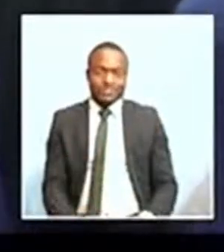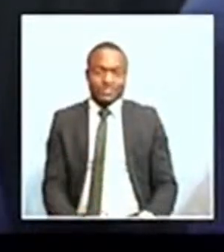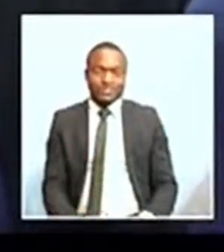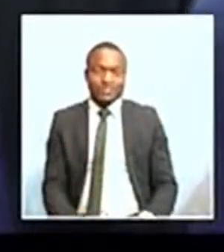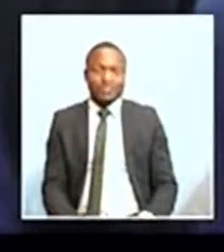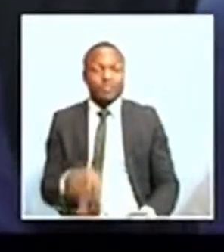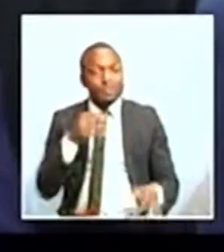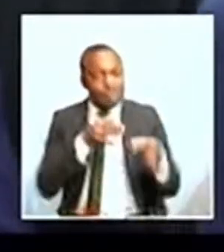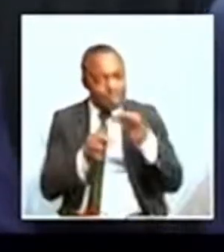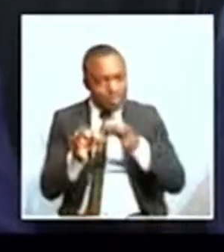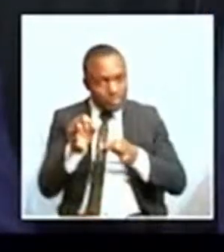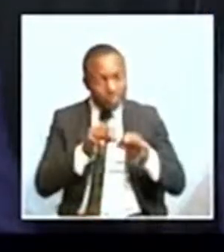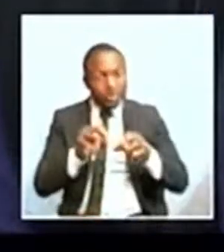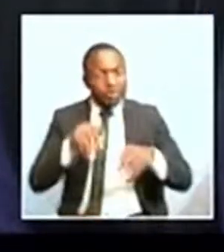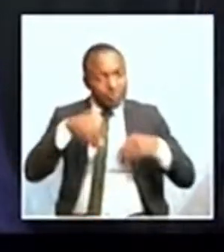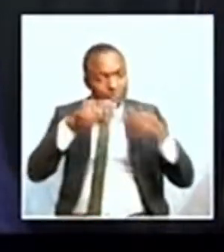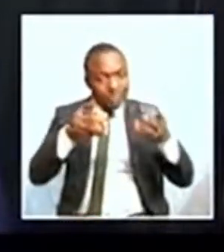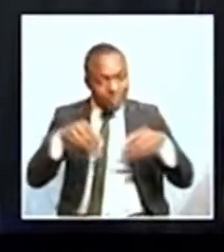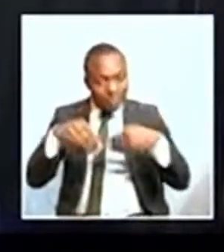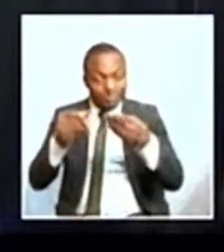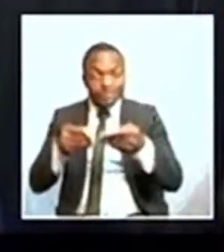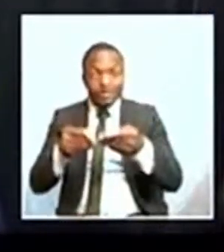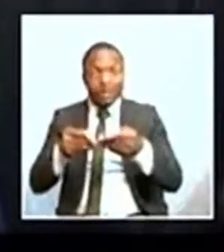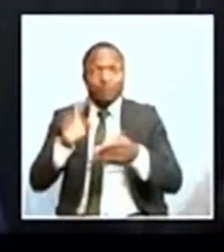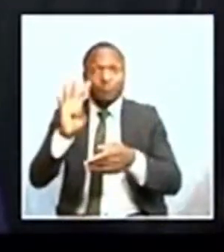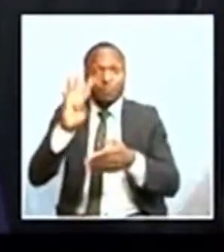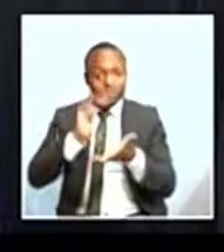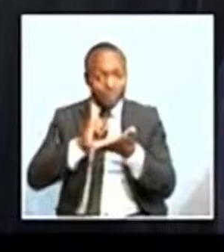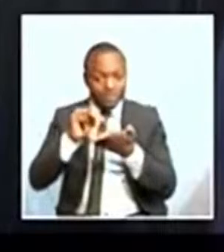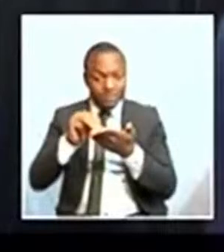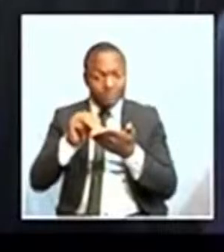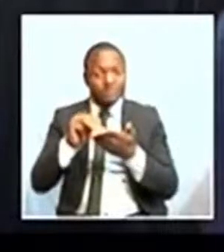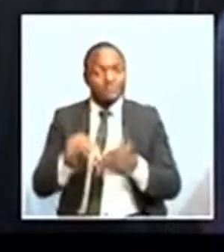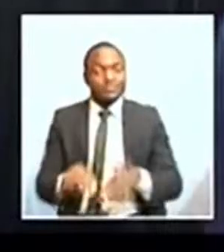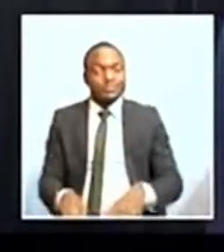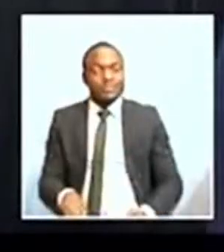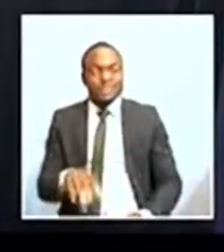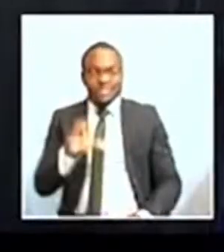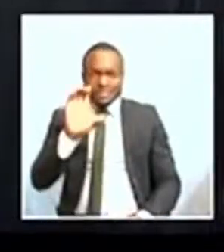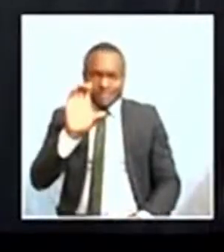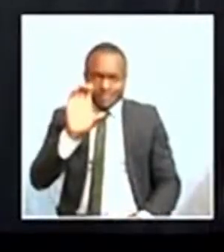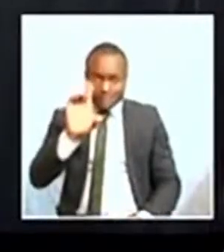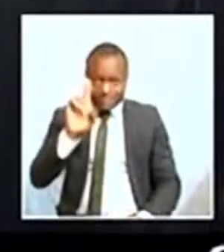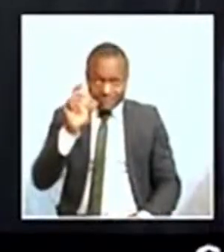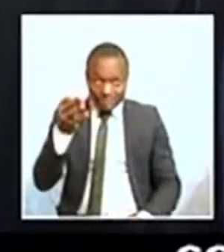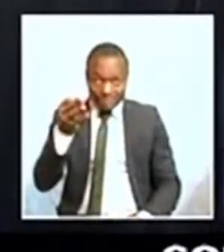to explain the spending of the 4 million when the CDF